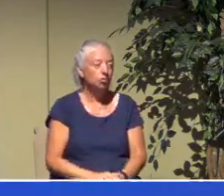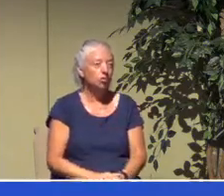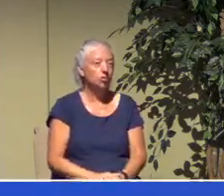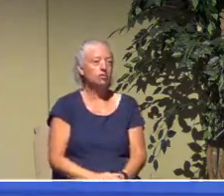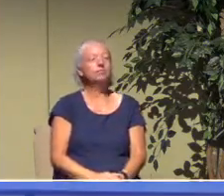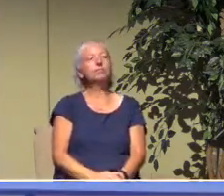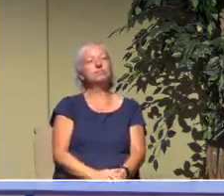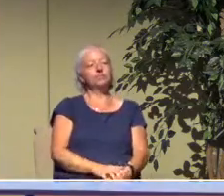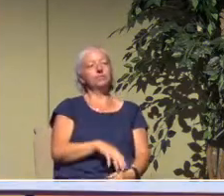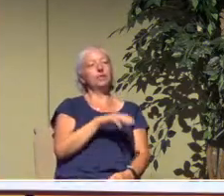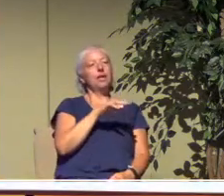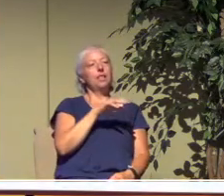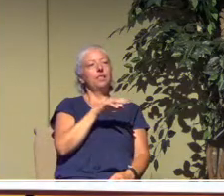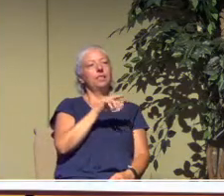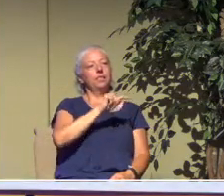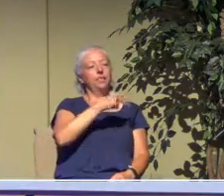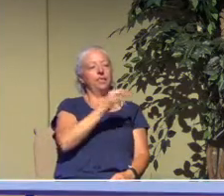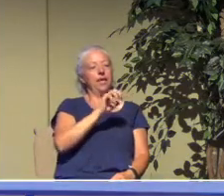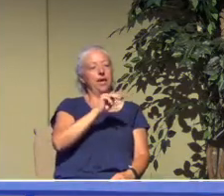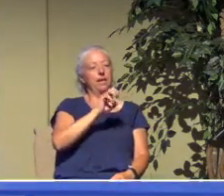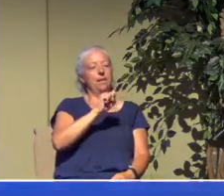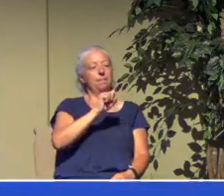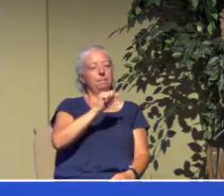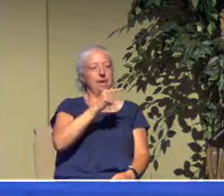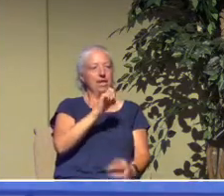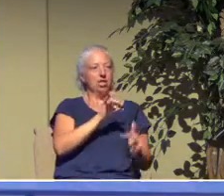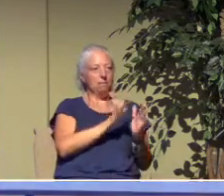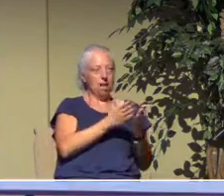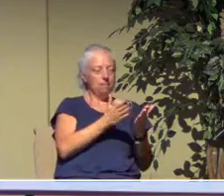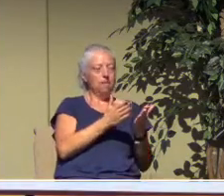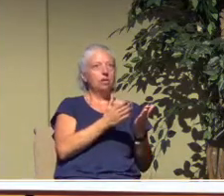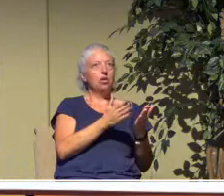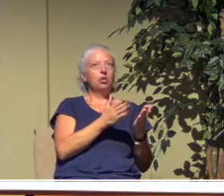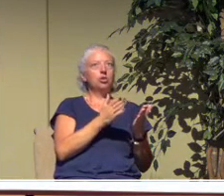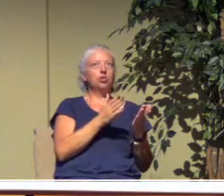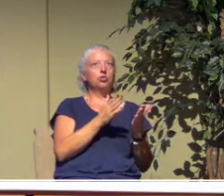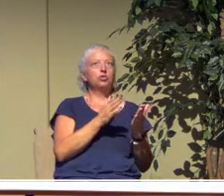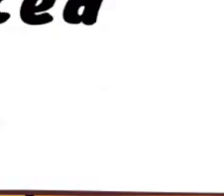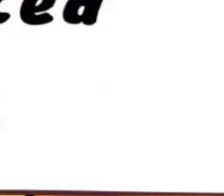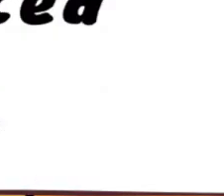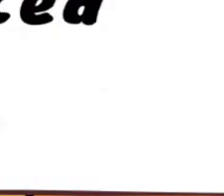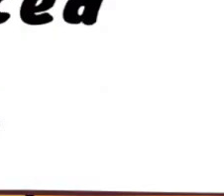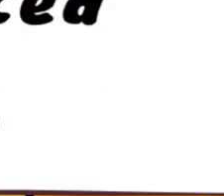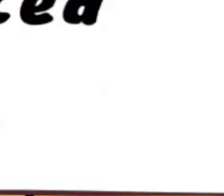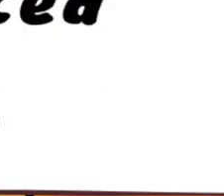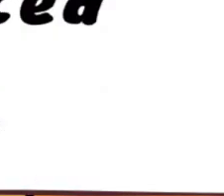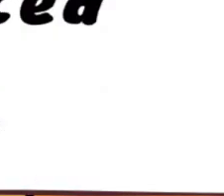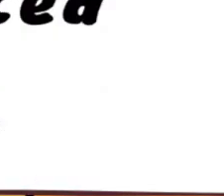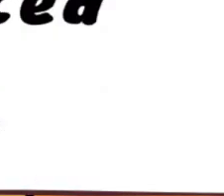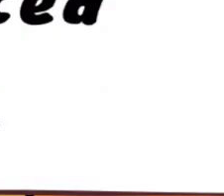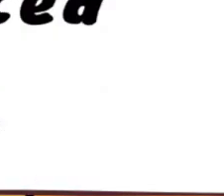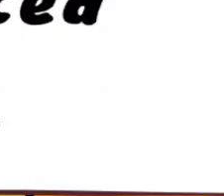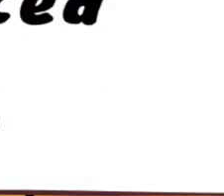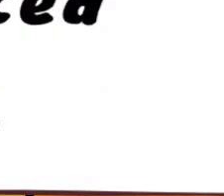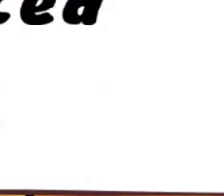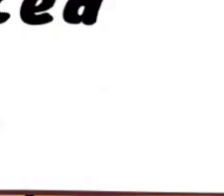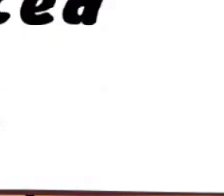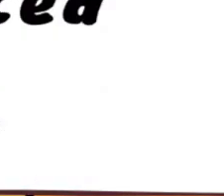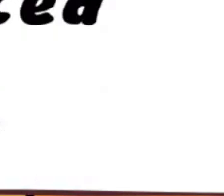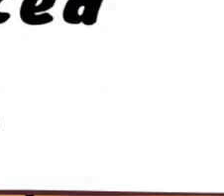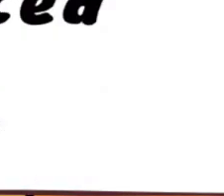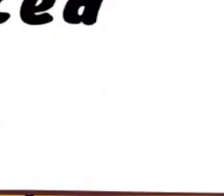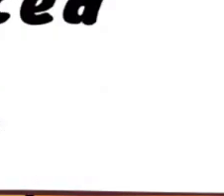Eugene Peterson, again, a brilliant translation of this text, interprets it this way in the Message version. He says, walk with